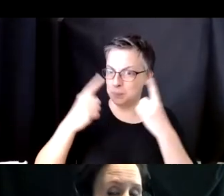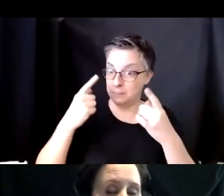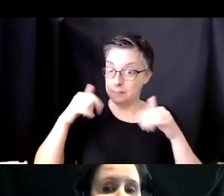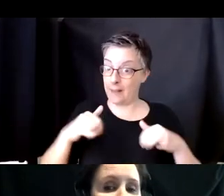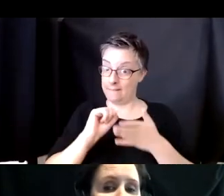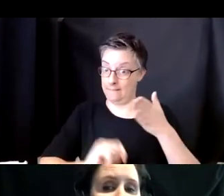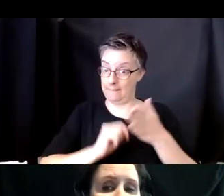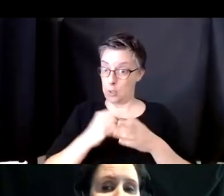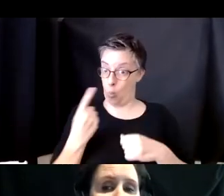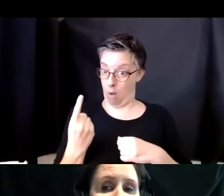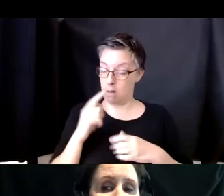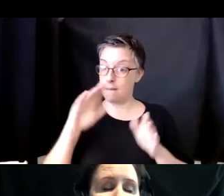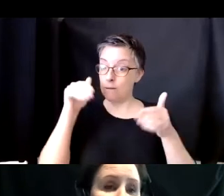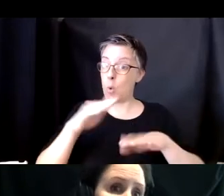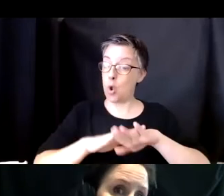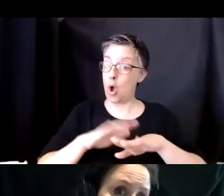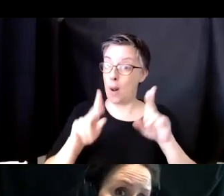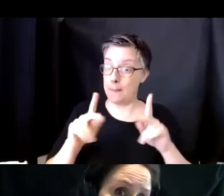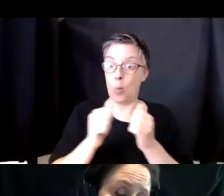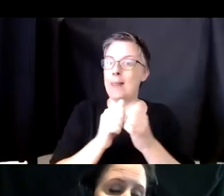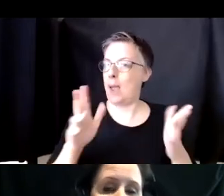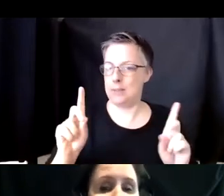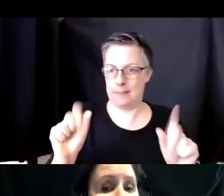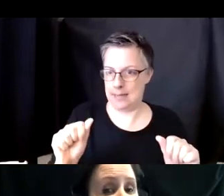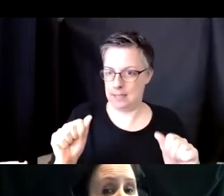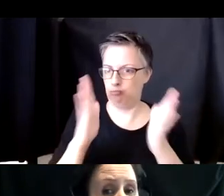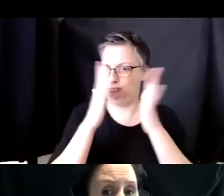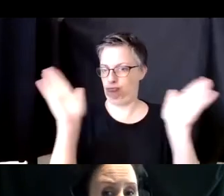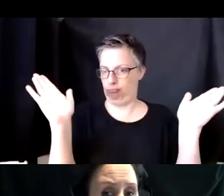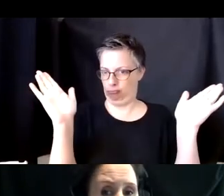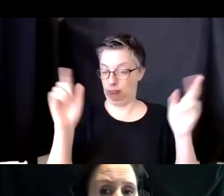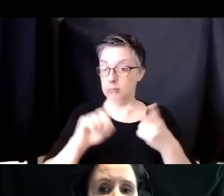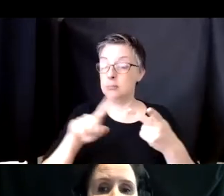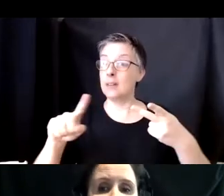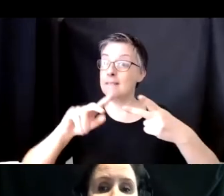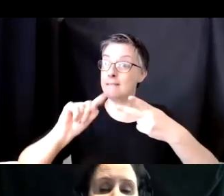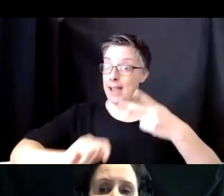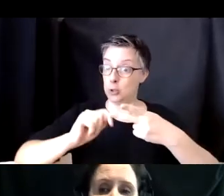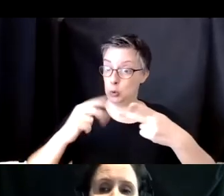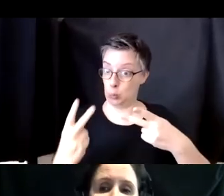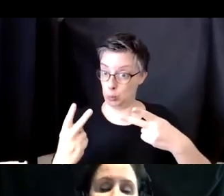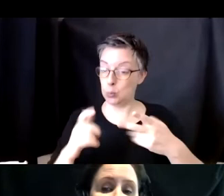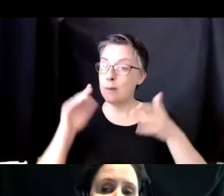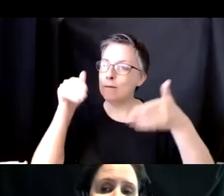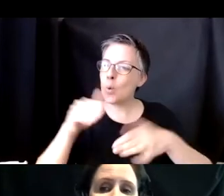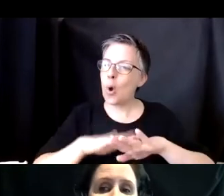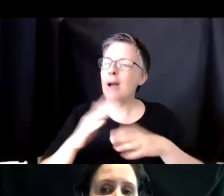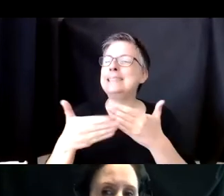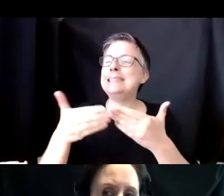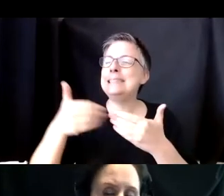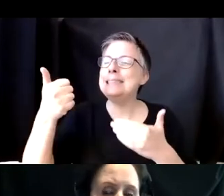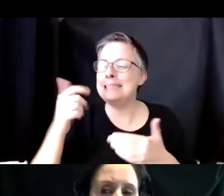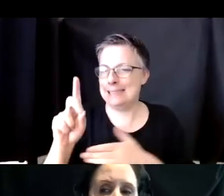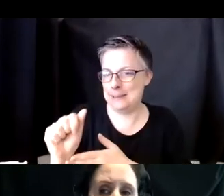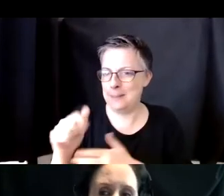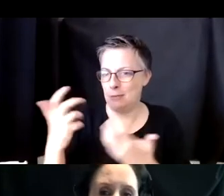1 is focusing on people without disabilities. Phase 2 is focusing on the easiest of